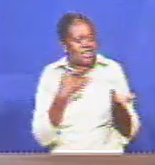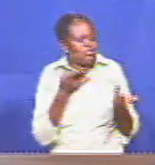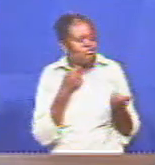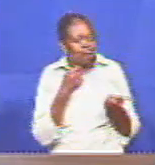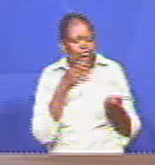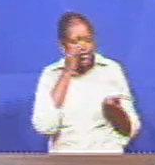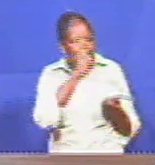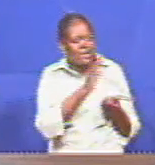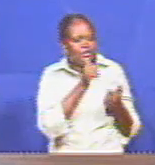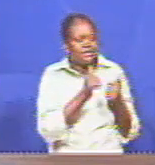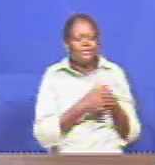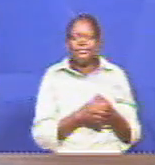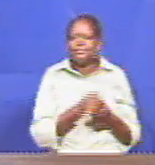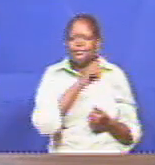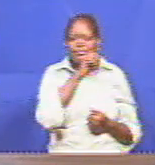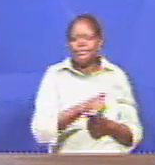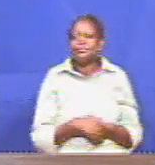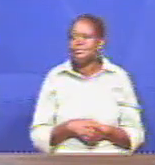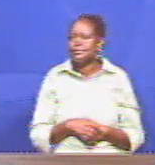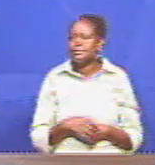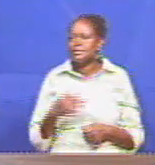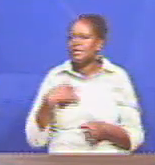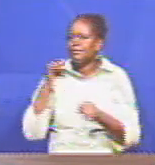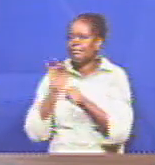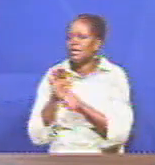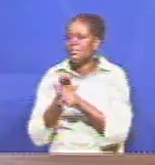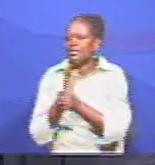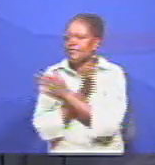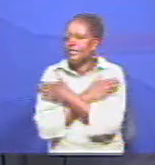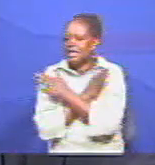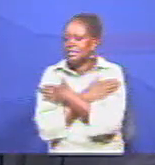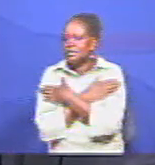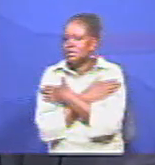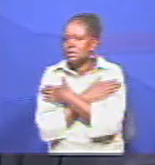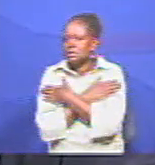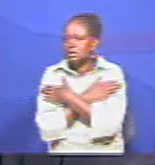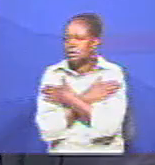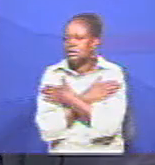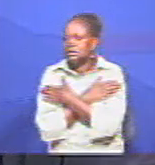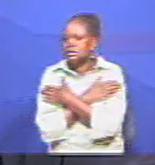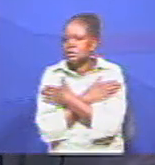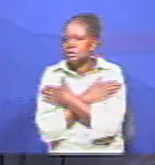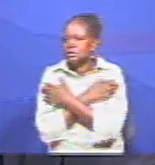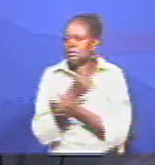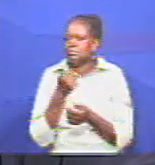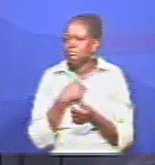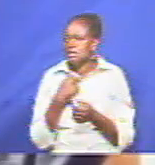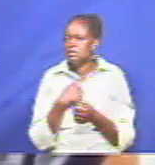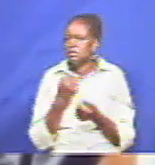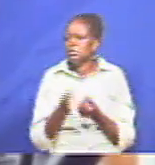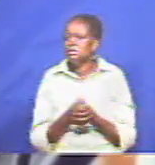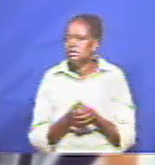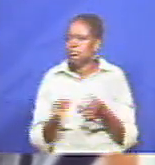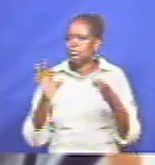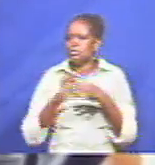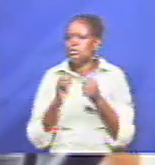Okay, you know, I have many friends. Yes. I am actually connected with the government.